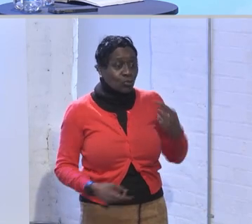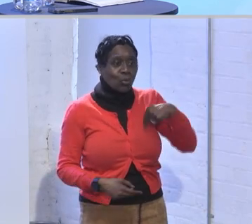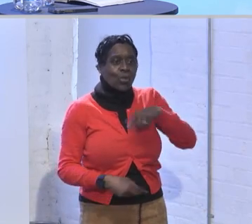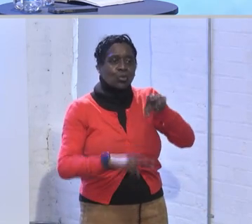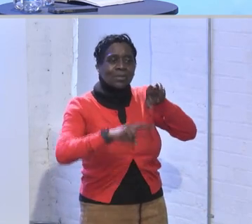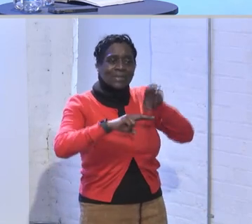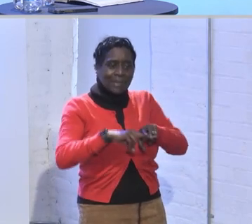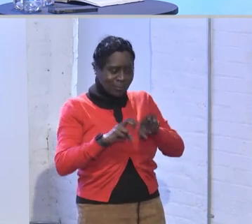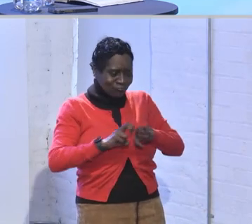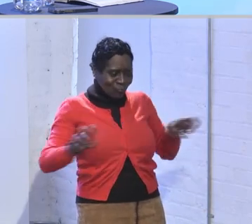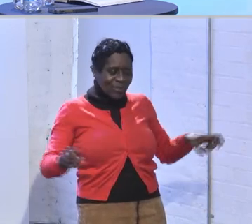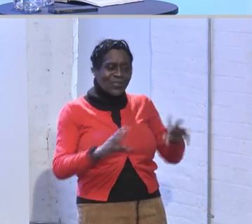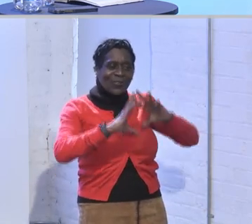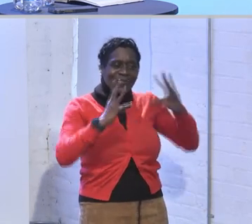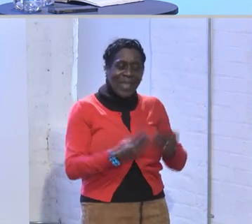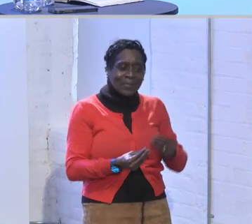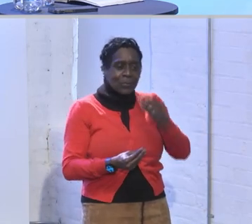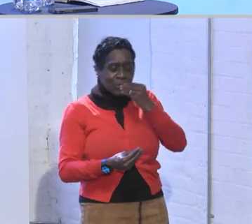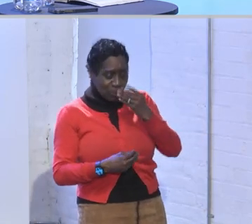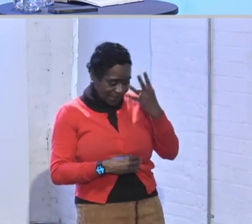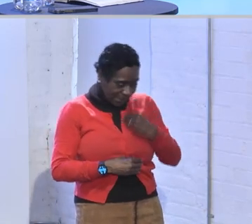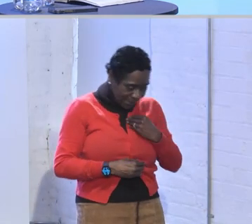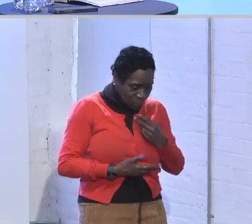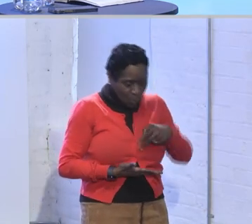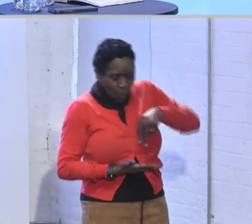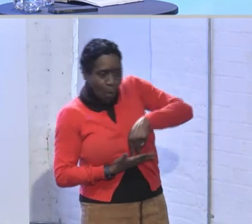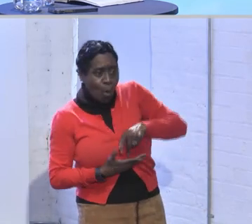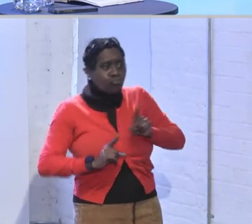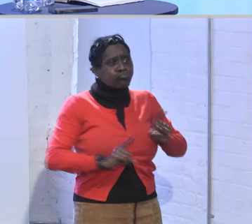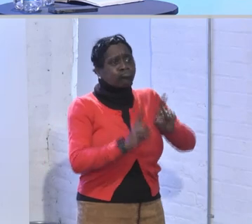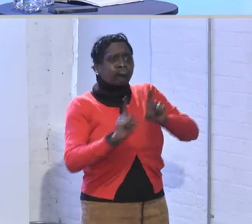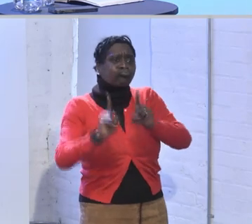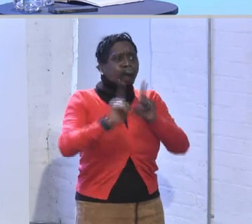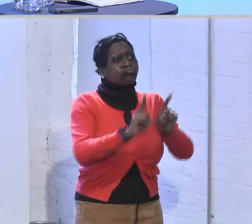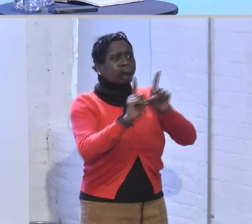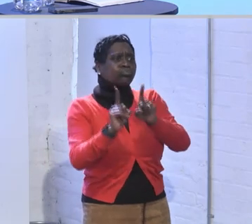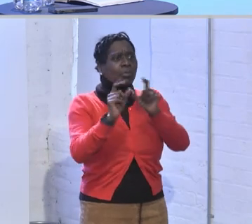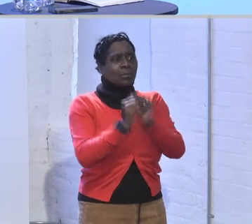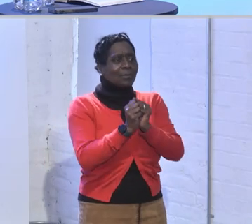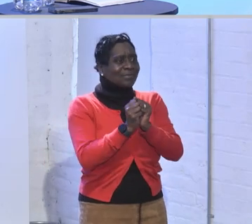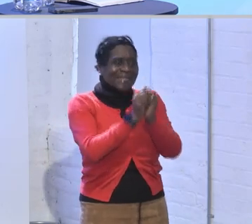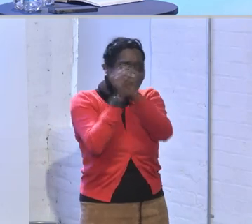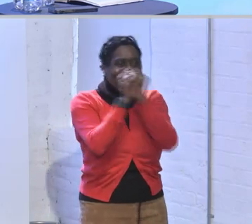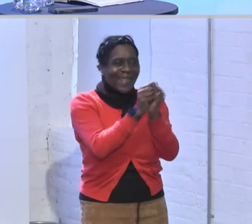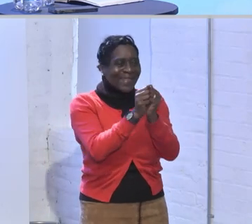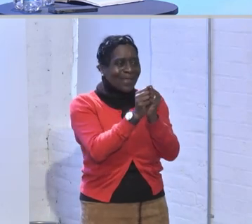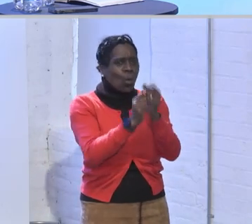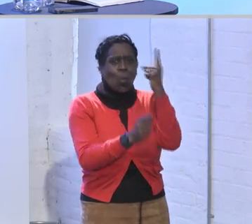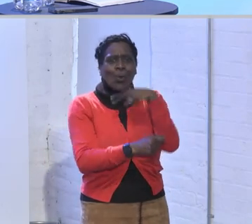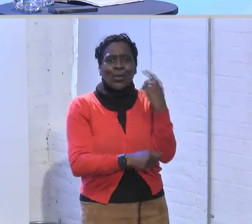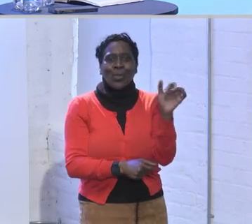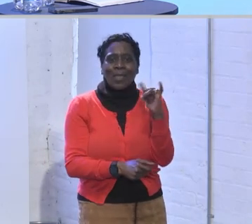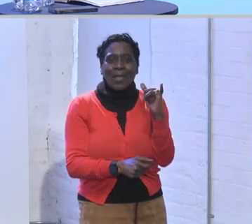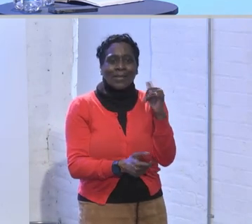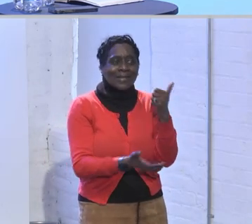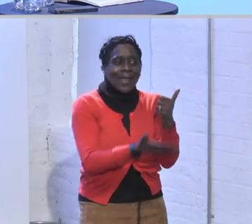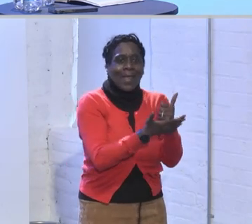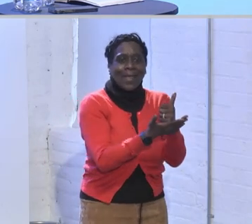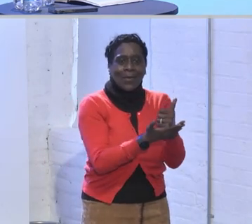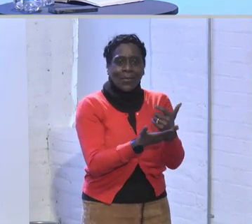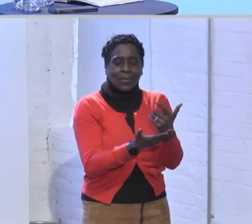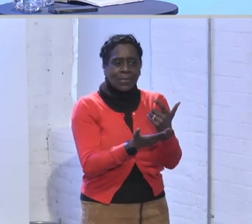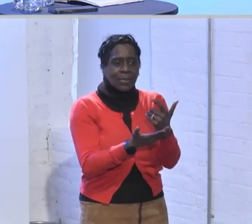down, when you get up, when you go to bed, when you're walking along the way, what does it look like to help engender?